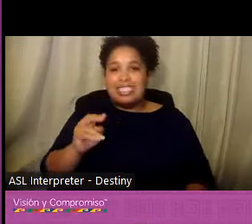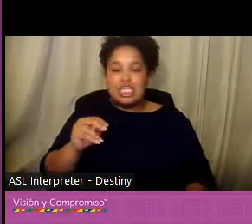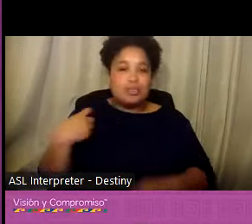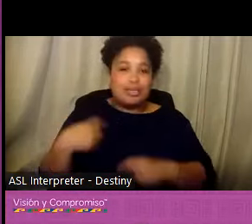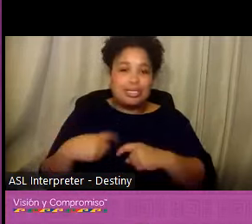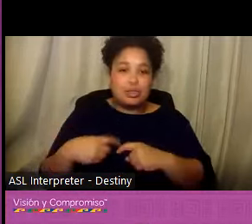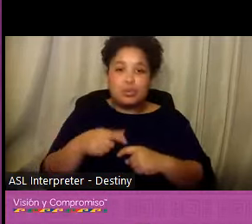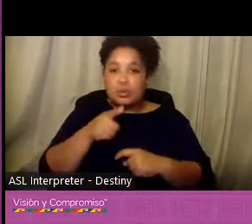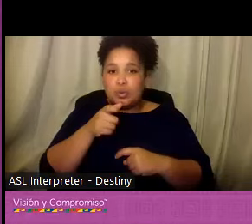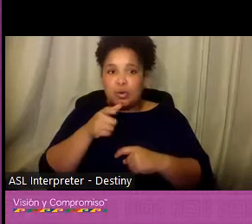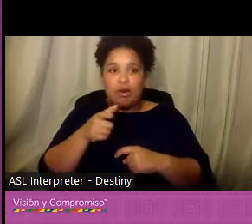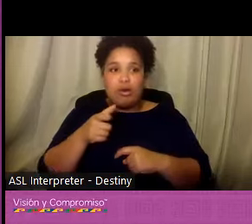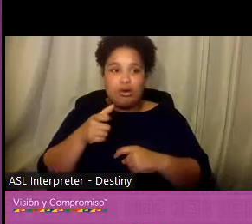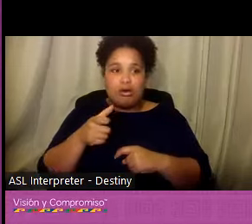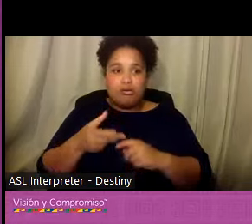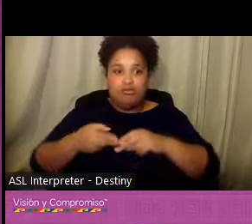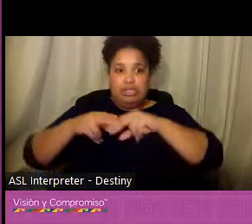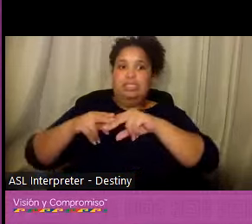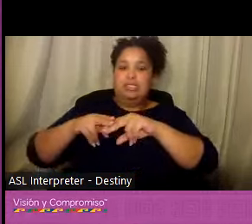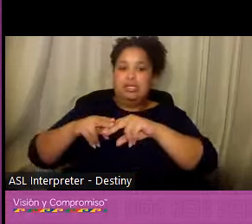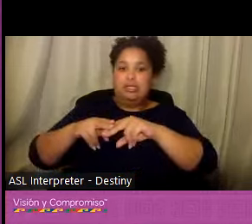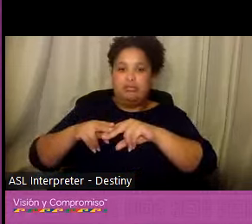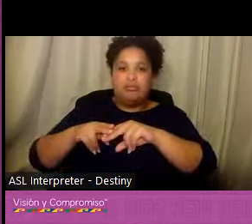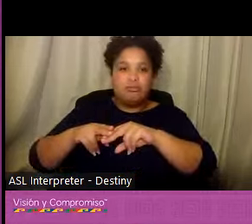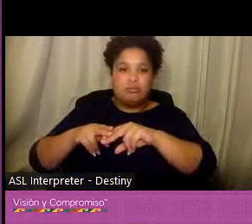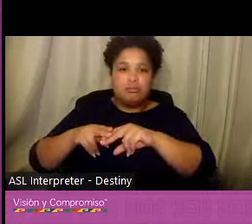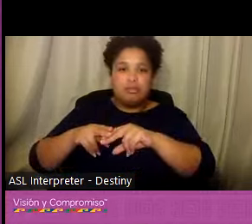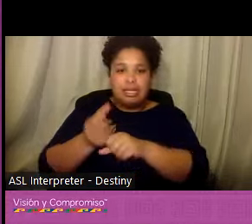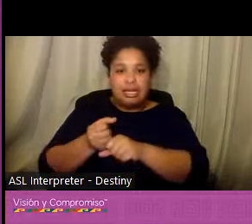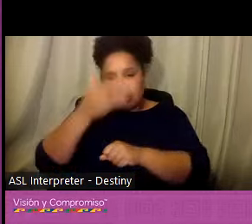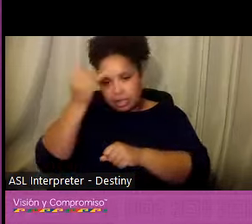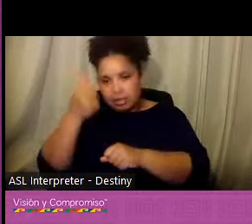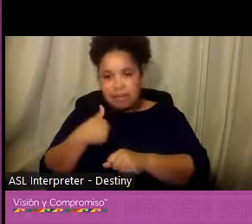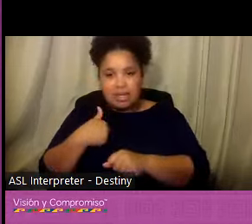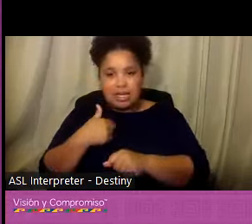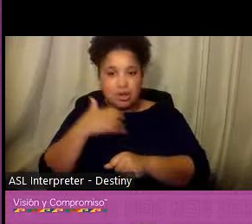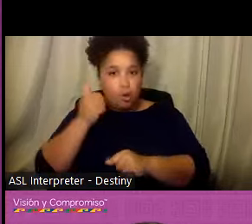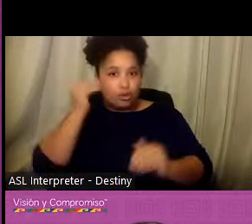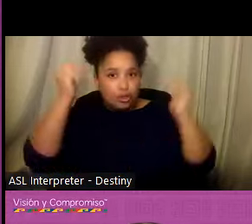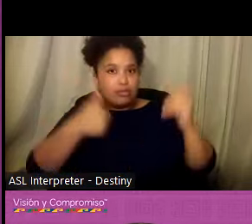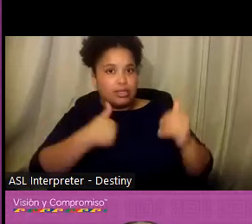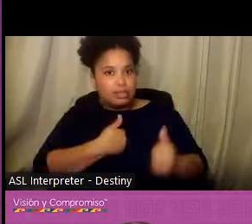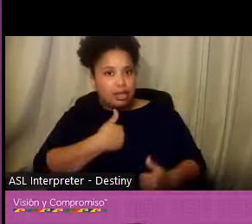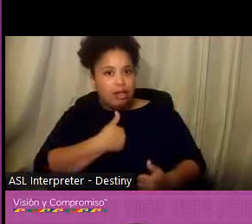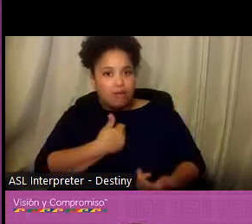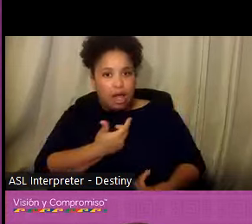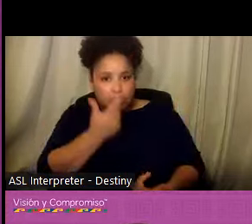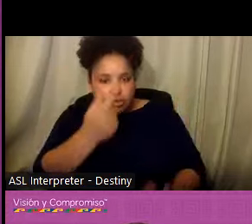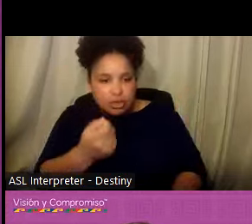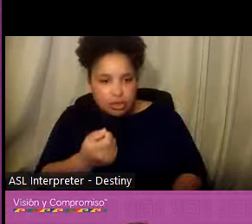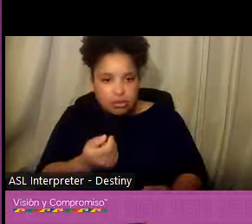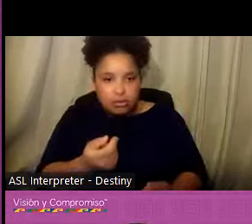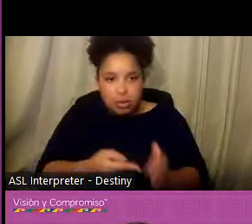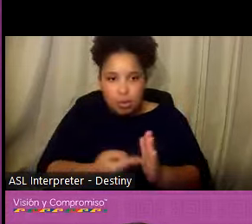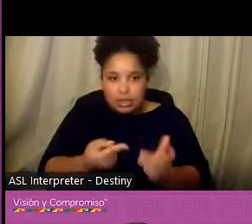is increasing. And as an older adult, I have particular interest in this, of course, as we'd like to see what is in